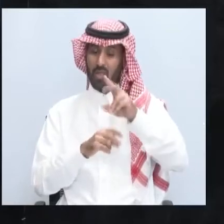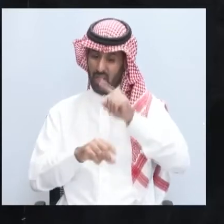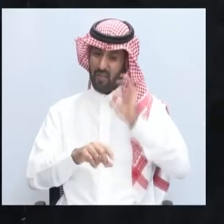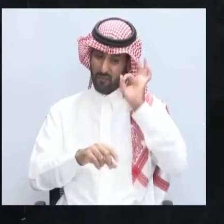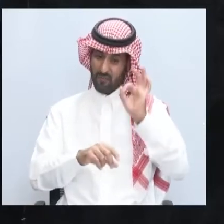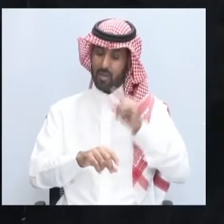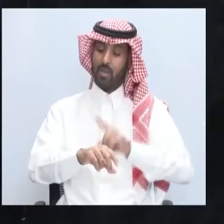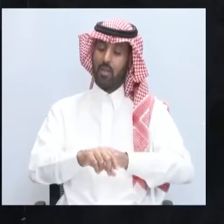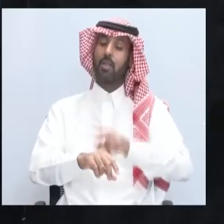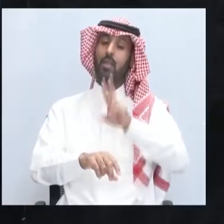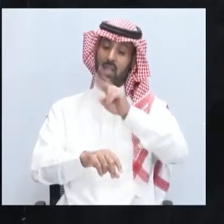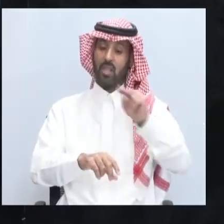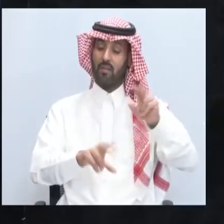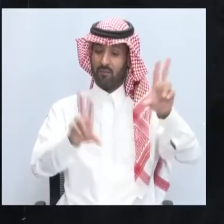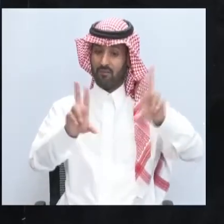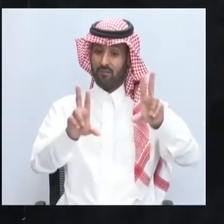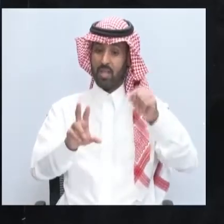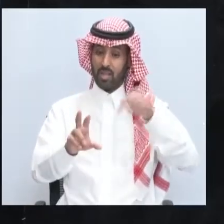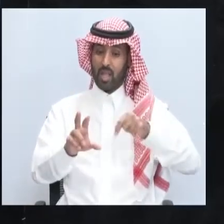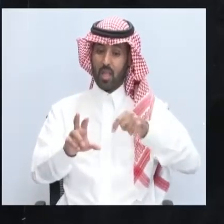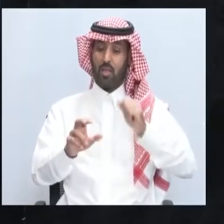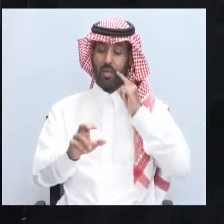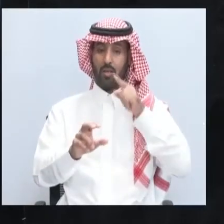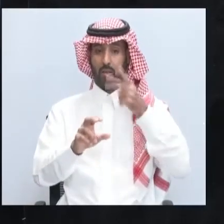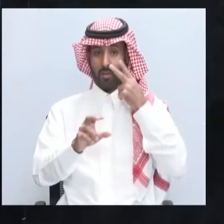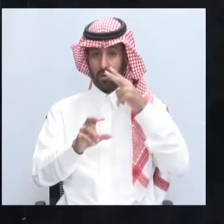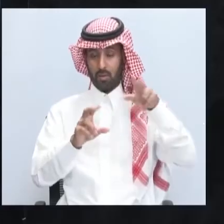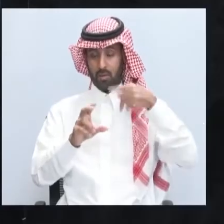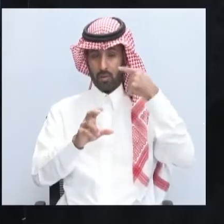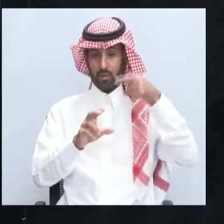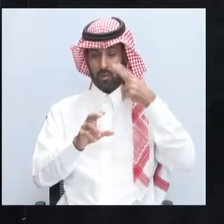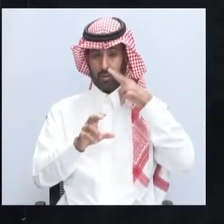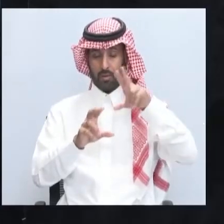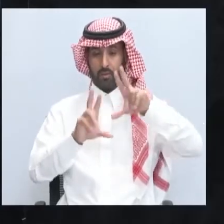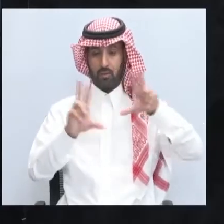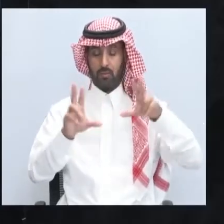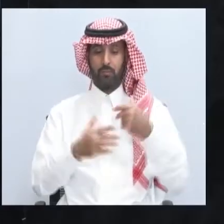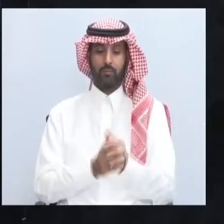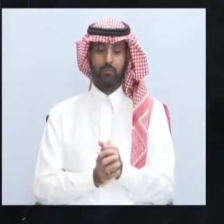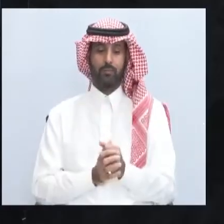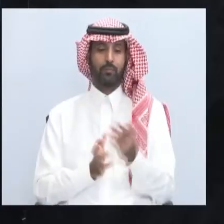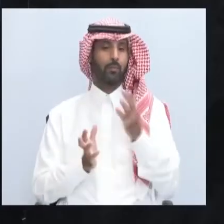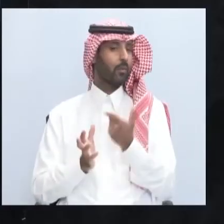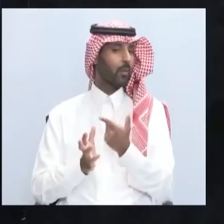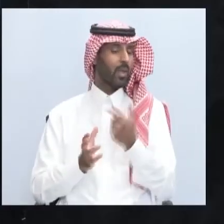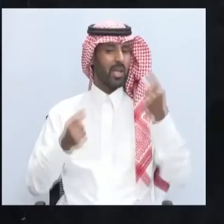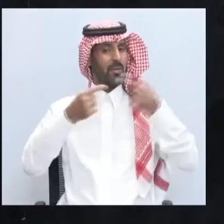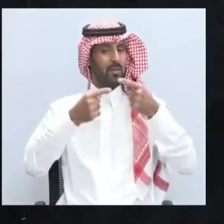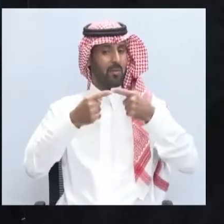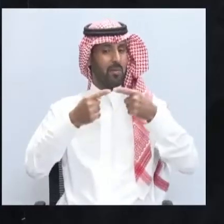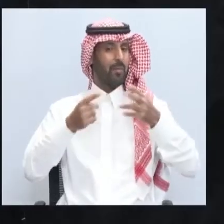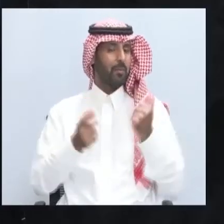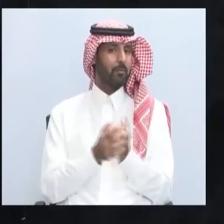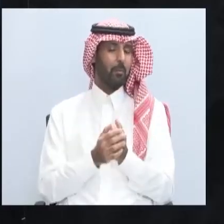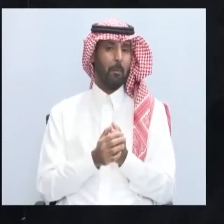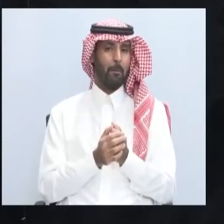Yes, live means that it's now happening. Live means that it's now happening. So what's the opposite of this